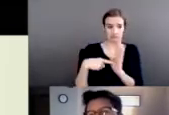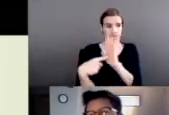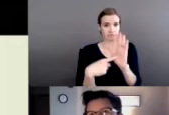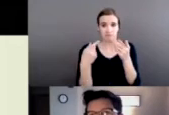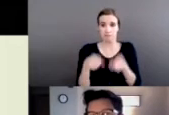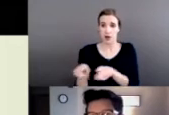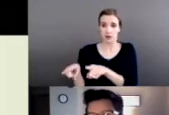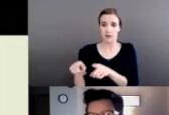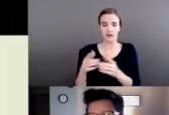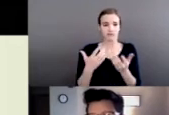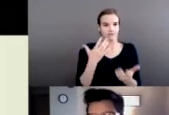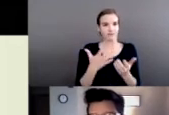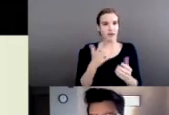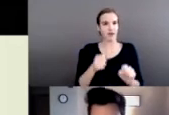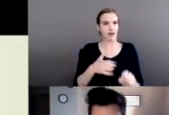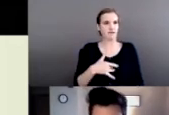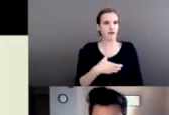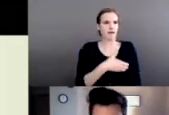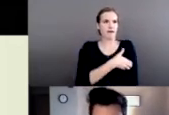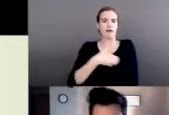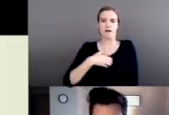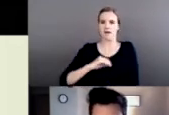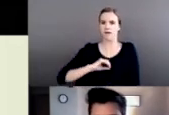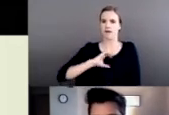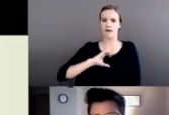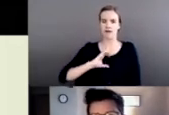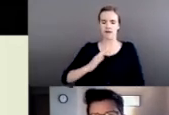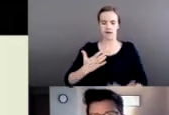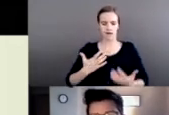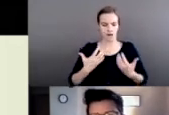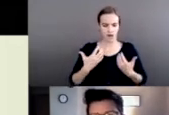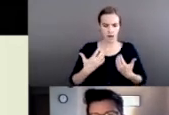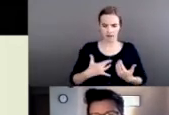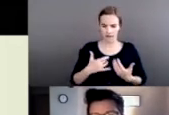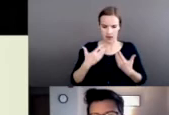back together, maybe make you start feeling more whole.